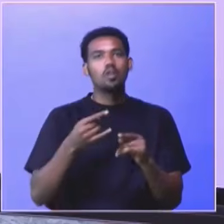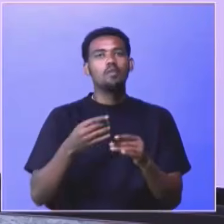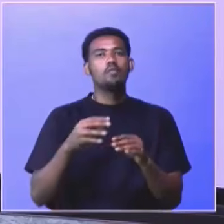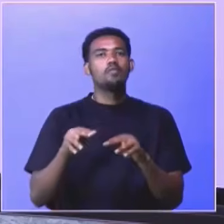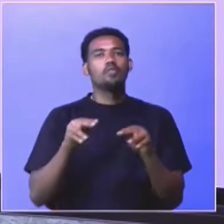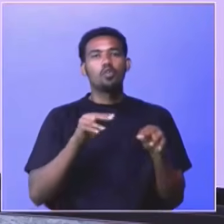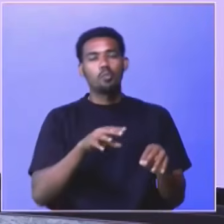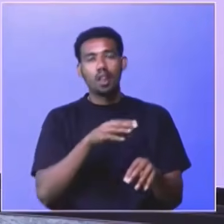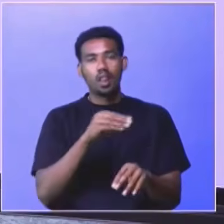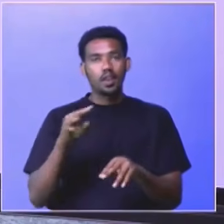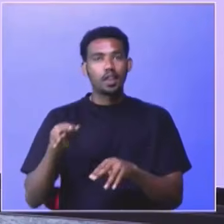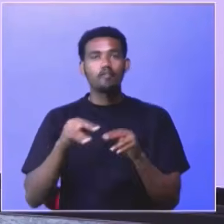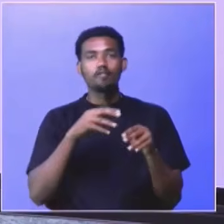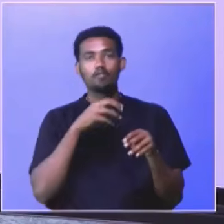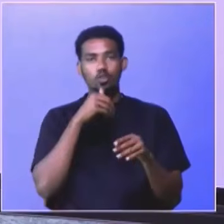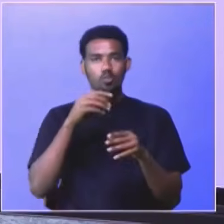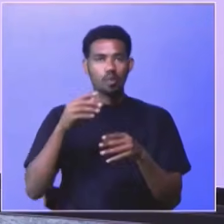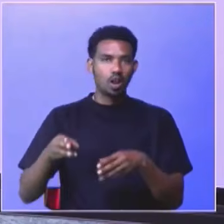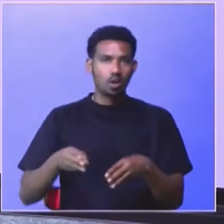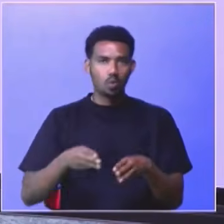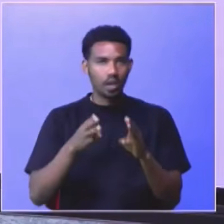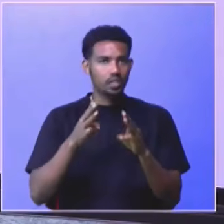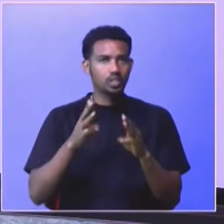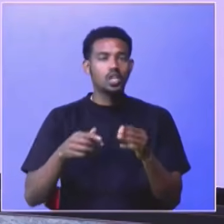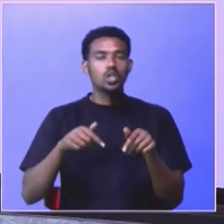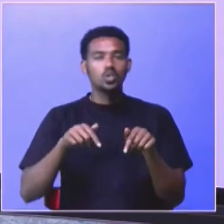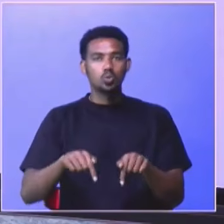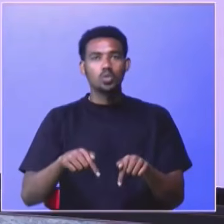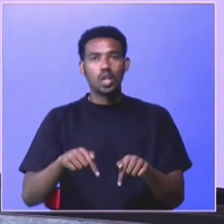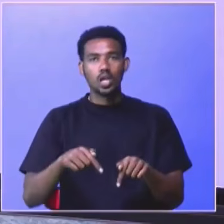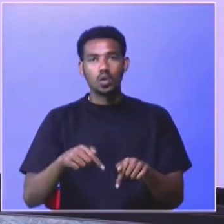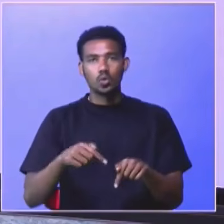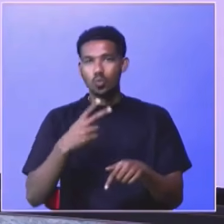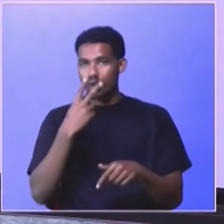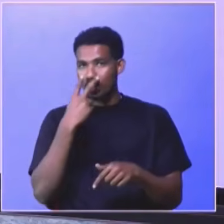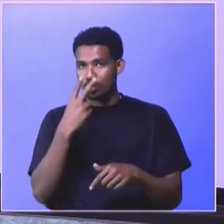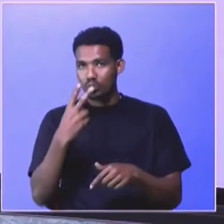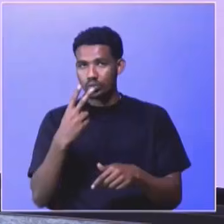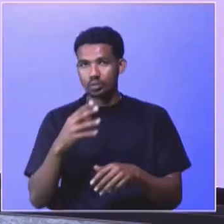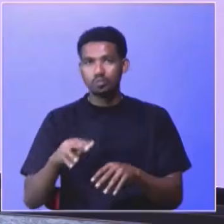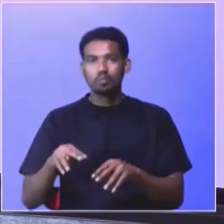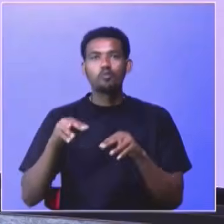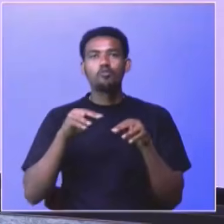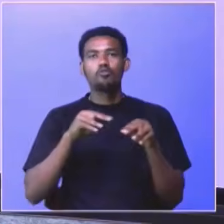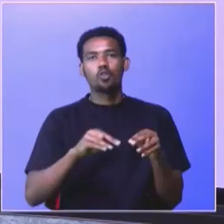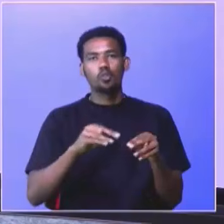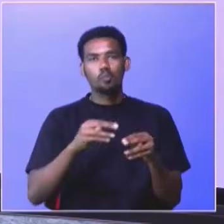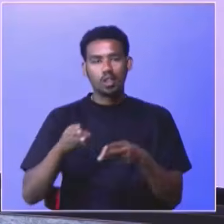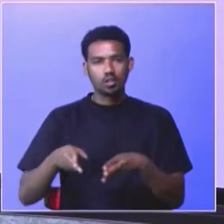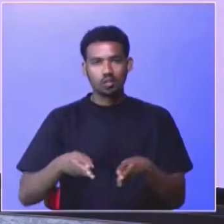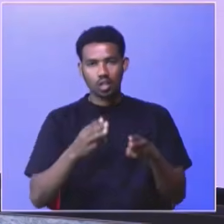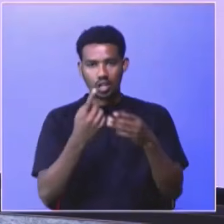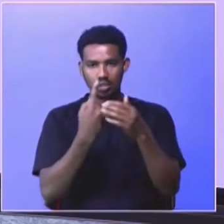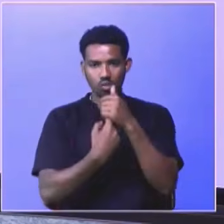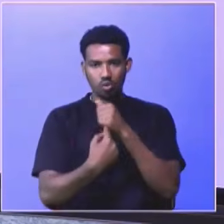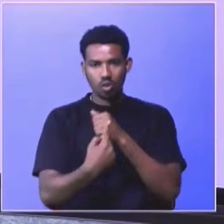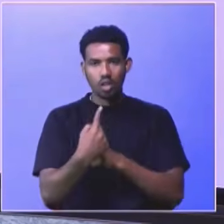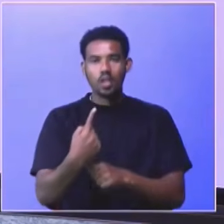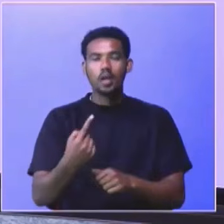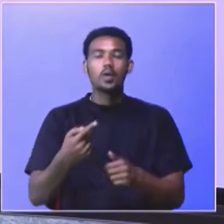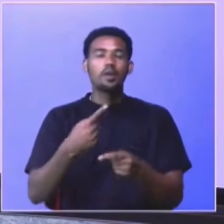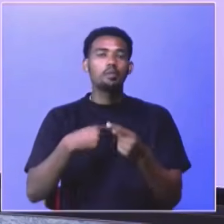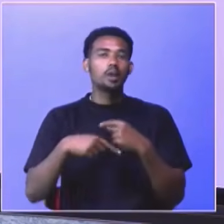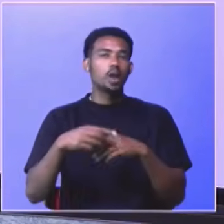and informal methods. Today, we are going to see only formal method. So, when we come to